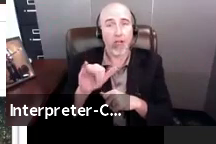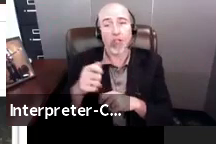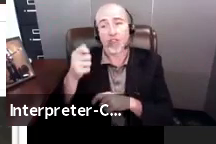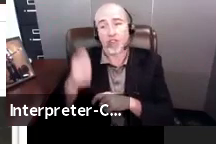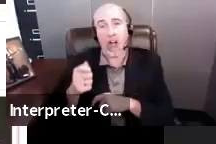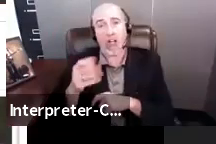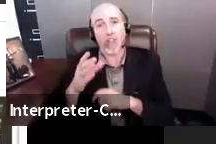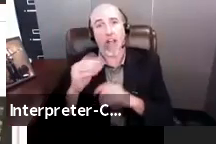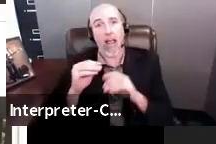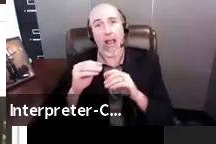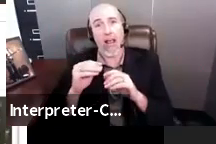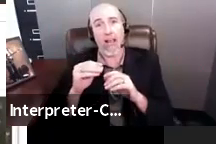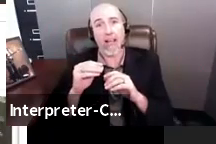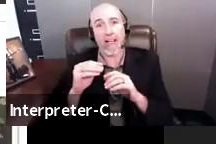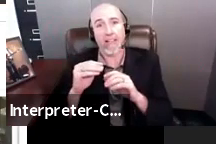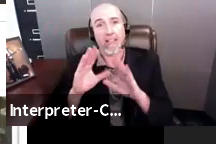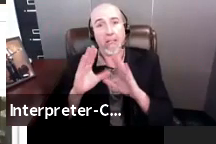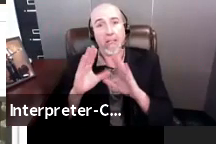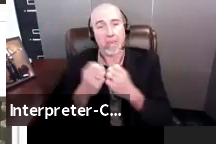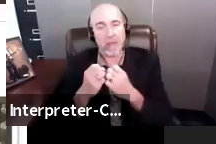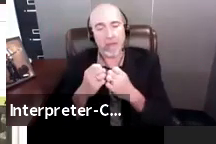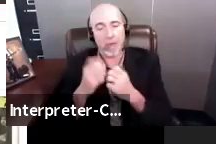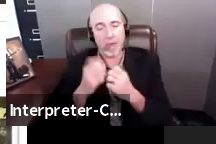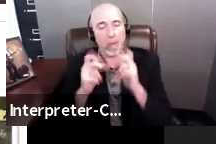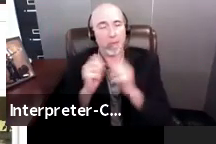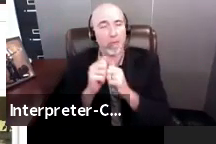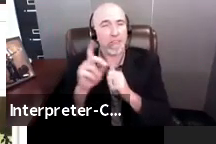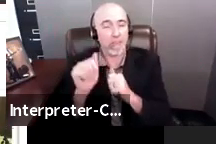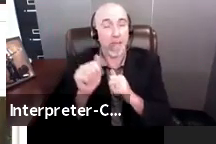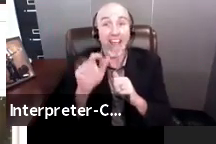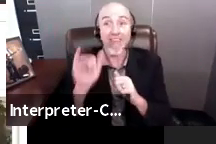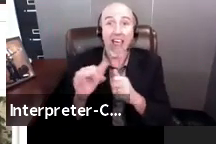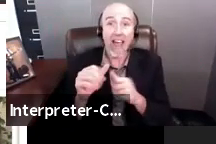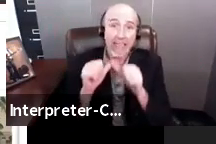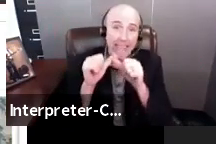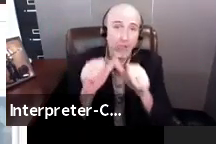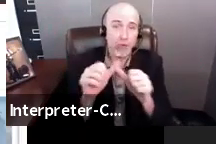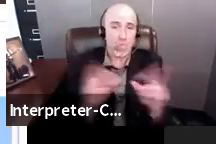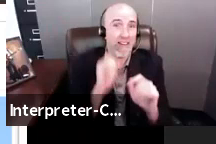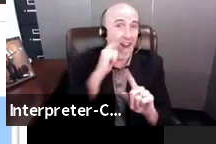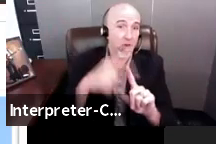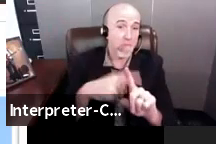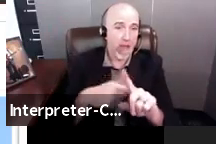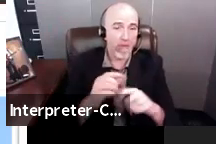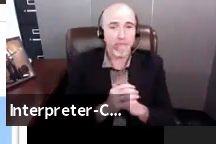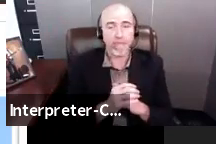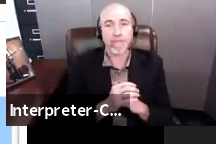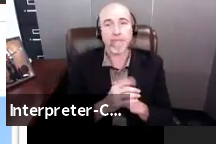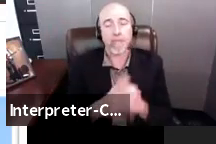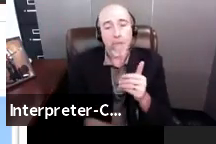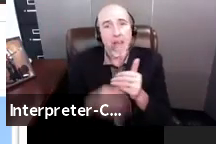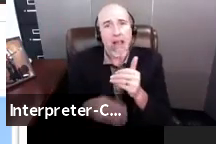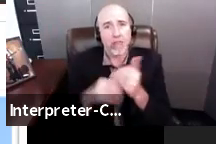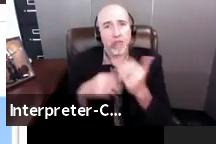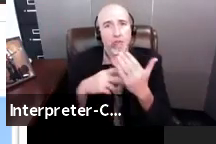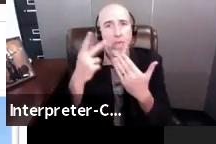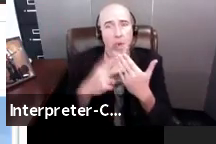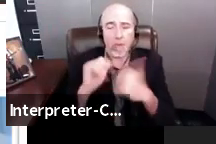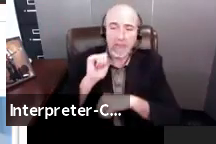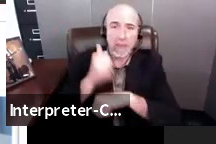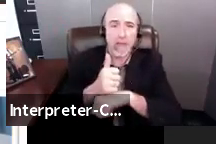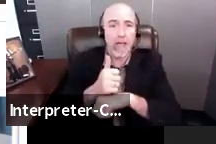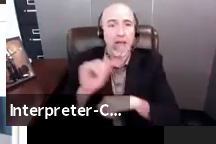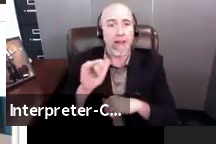Persons with Disabilities, which continues to meet every month. Additional programs have been established like